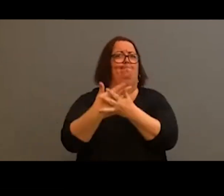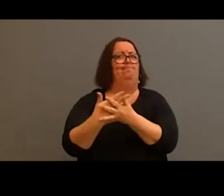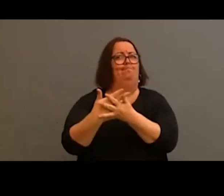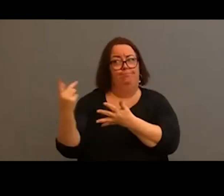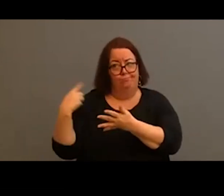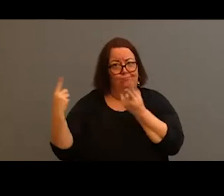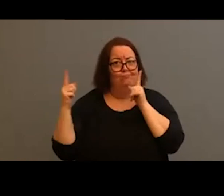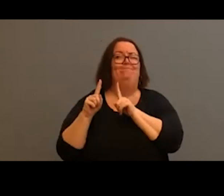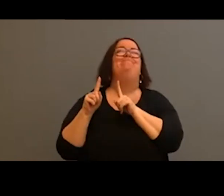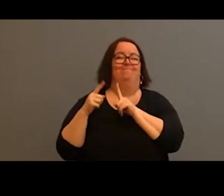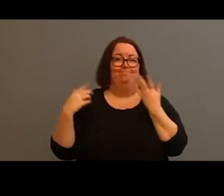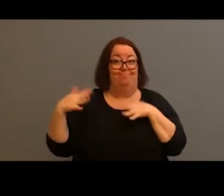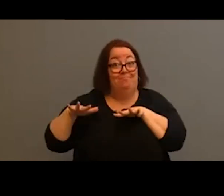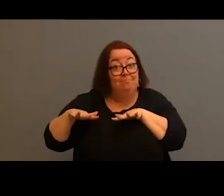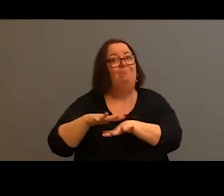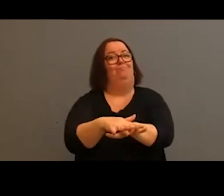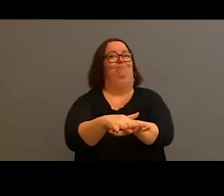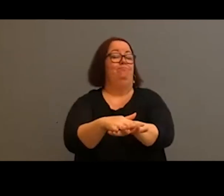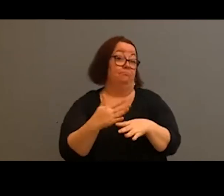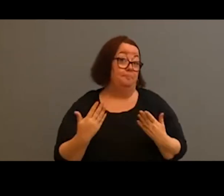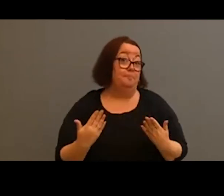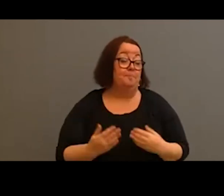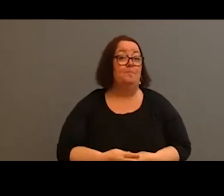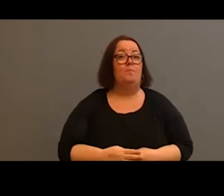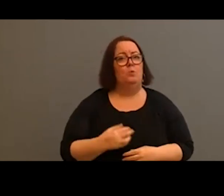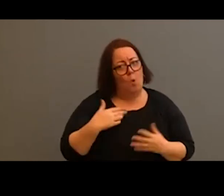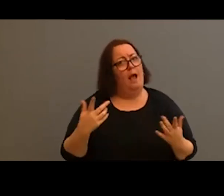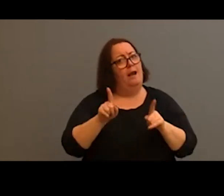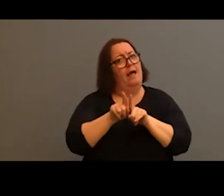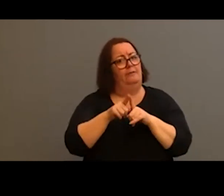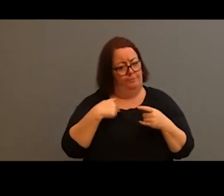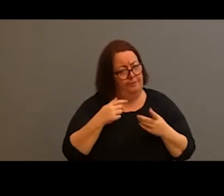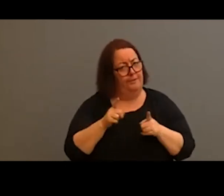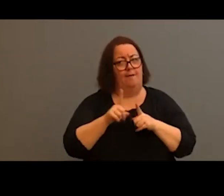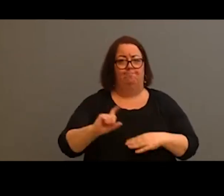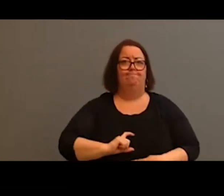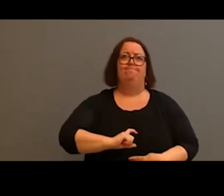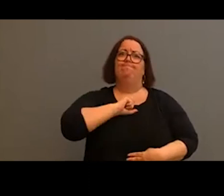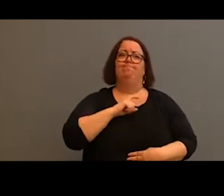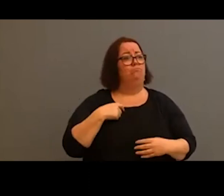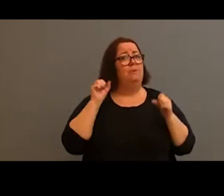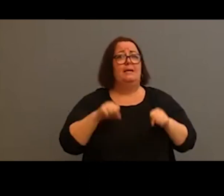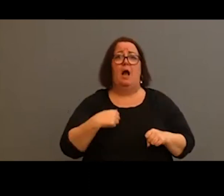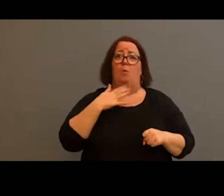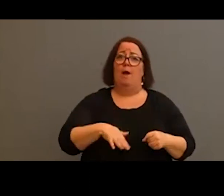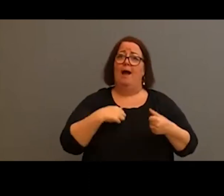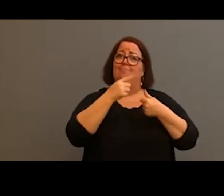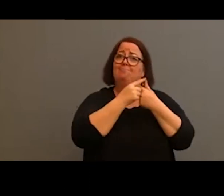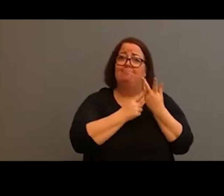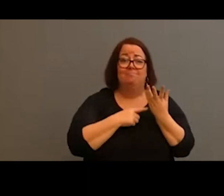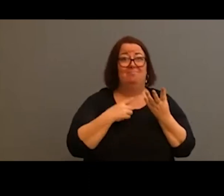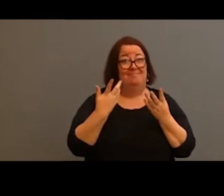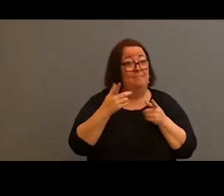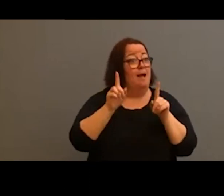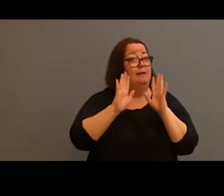as possible reduces the need for unnecessary assistance and increases the health and quality of life of its